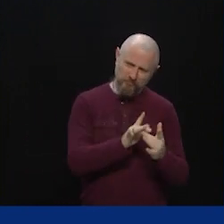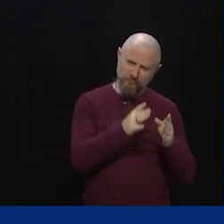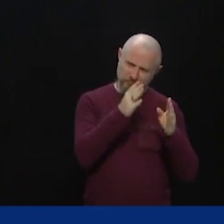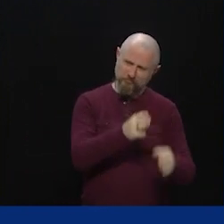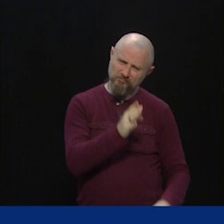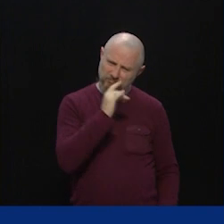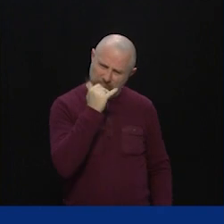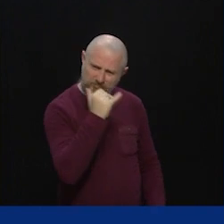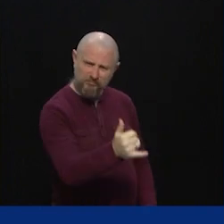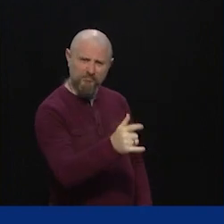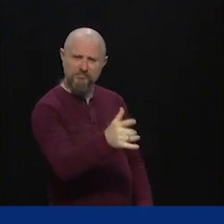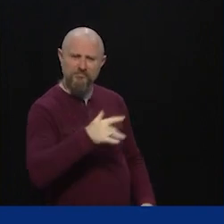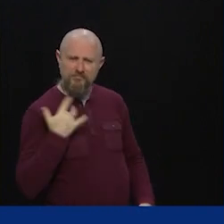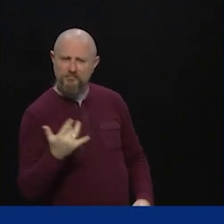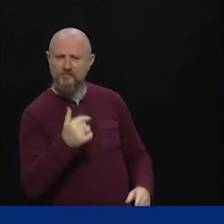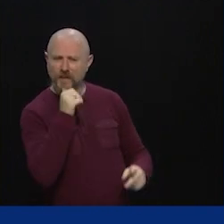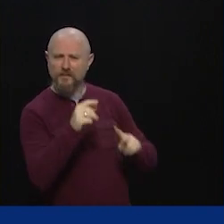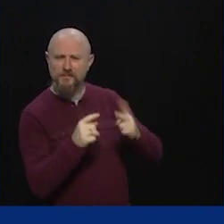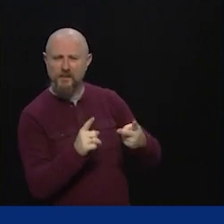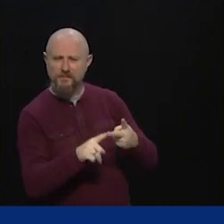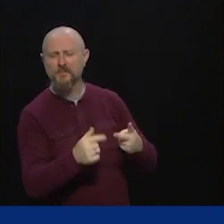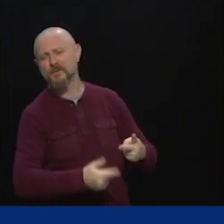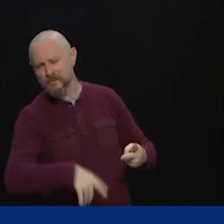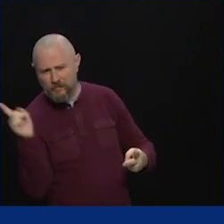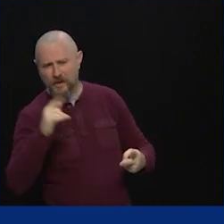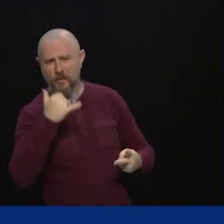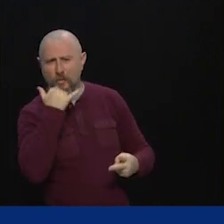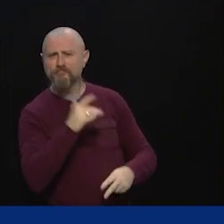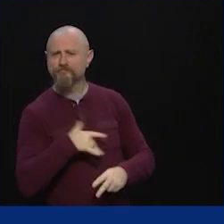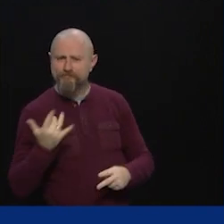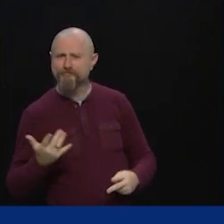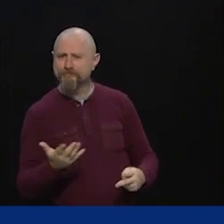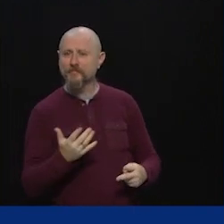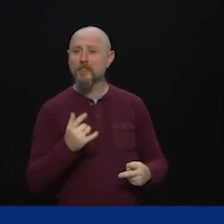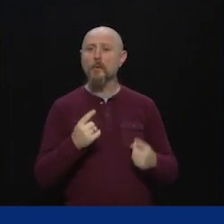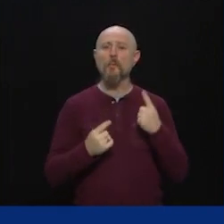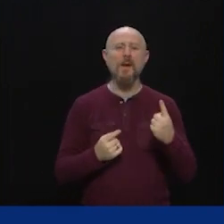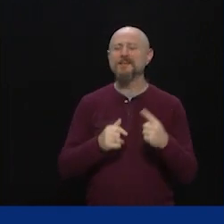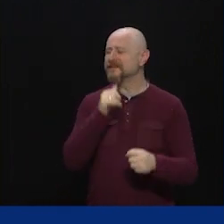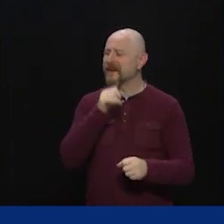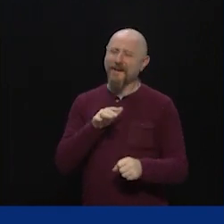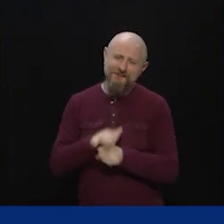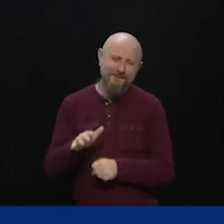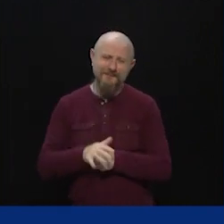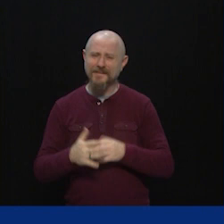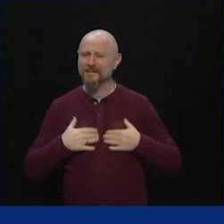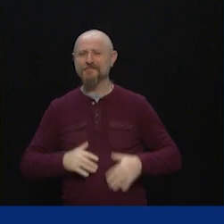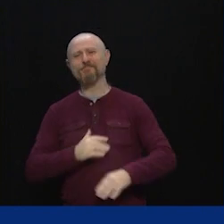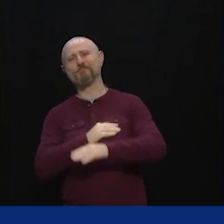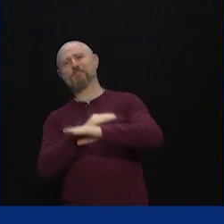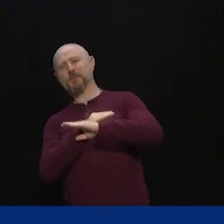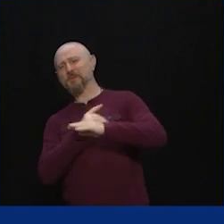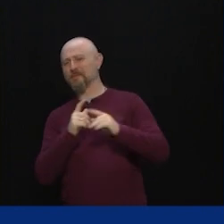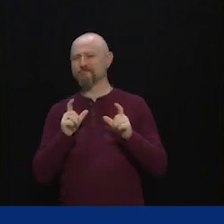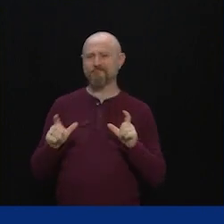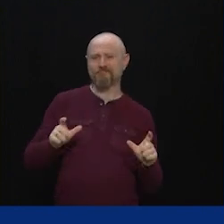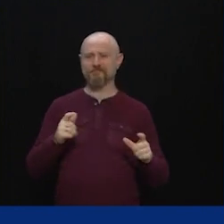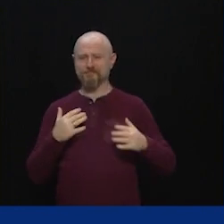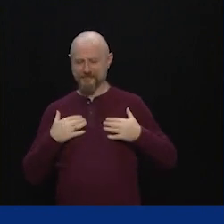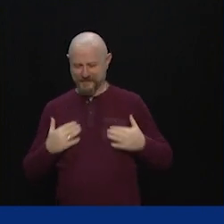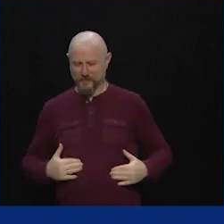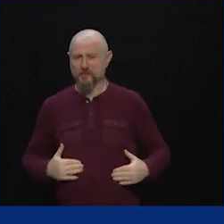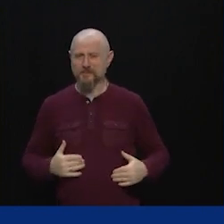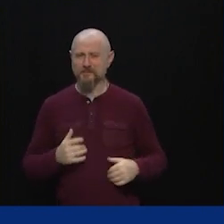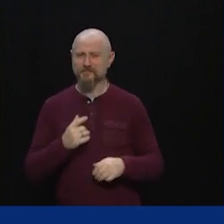dose. That's what's going to make the difference. One dose will not protect you against this virus. It just won't. It's always been planned to get